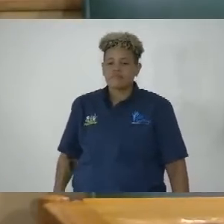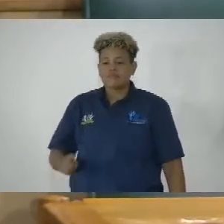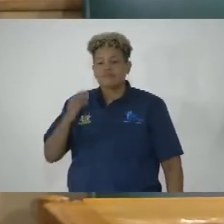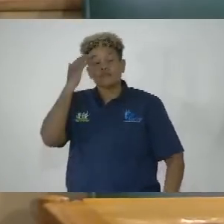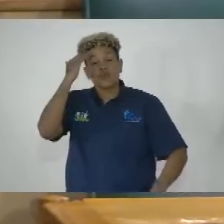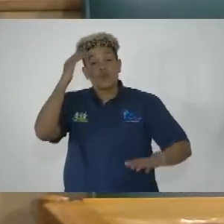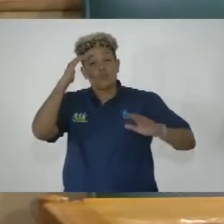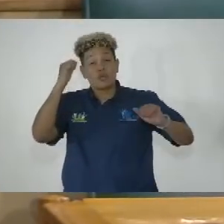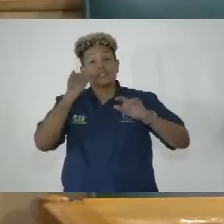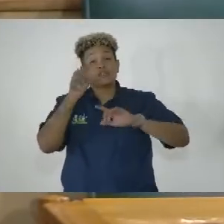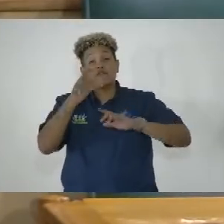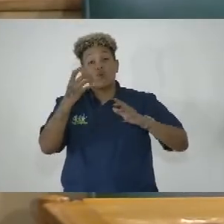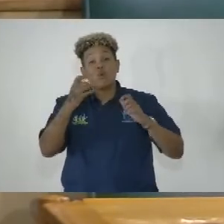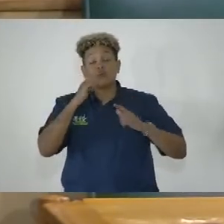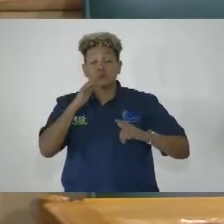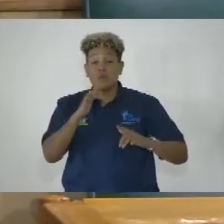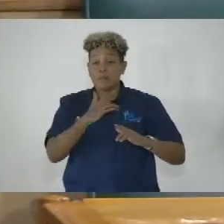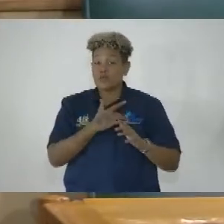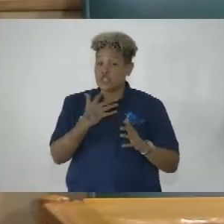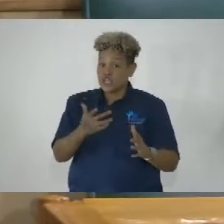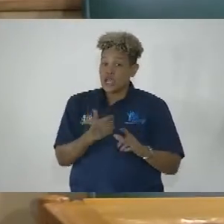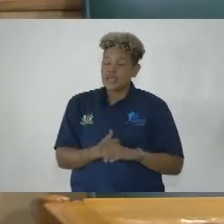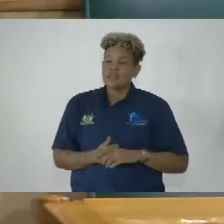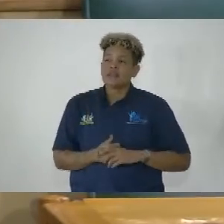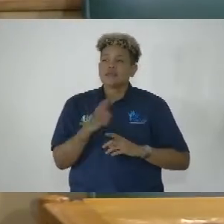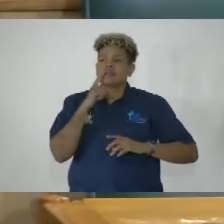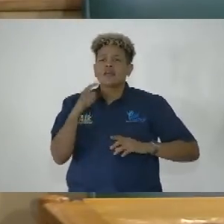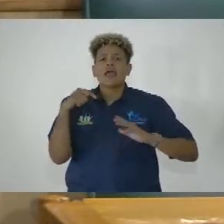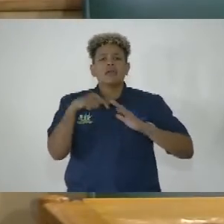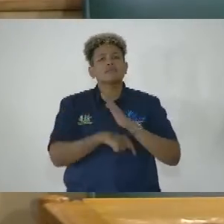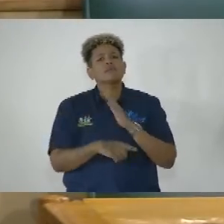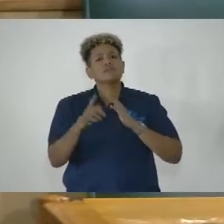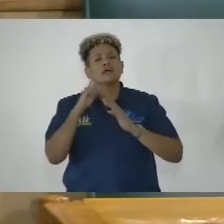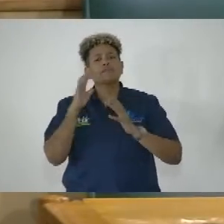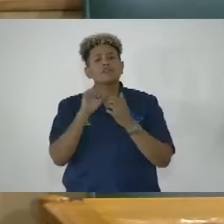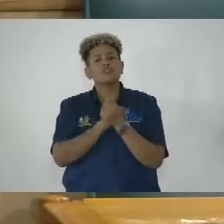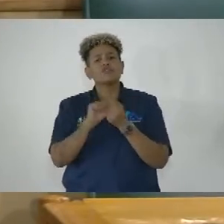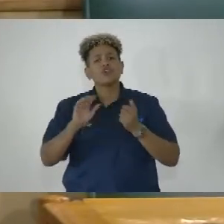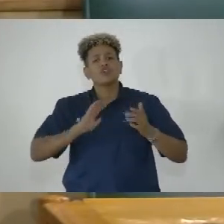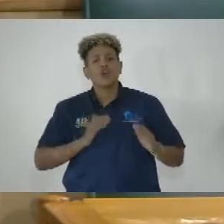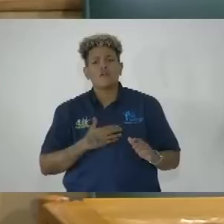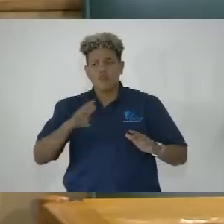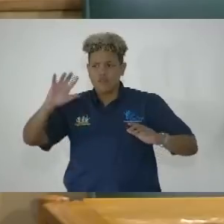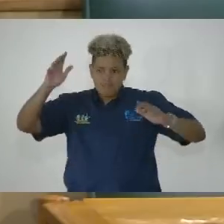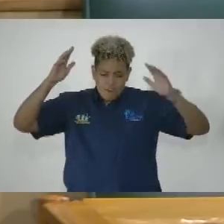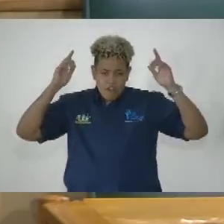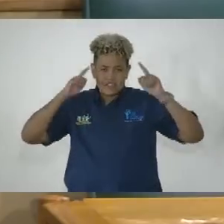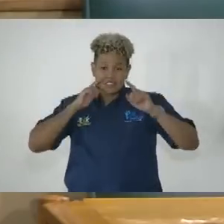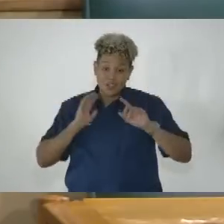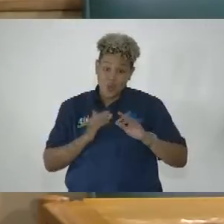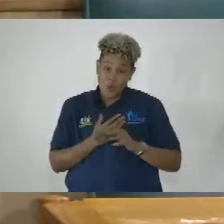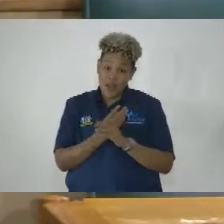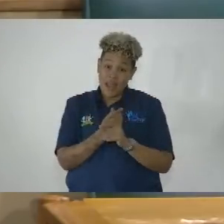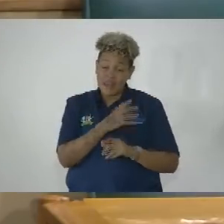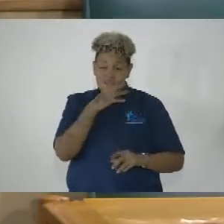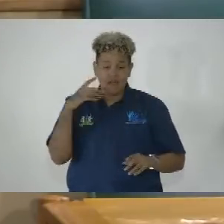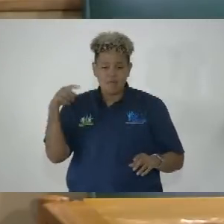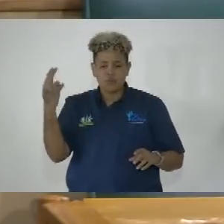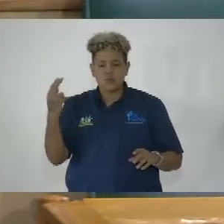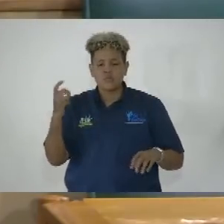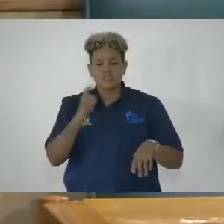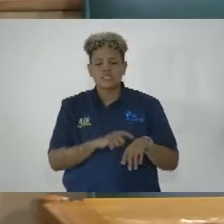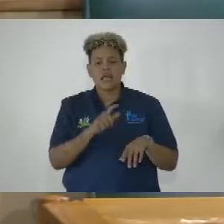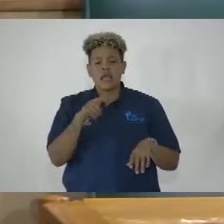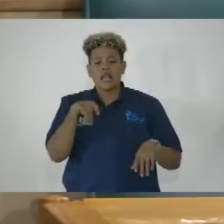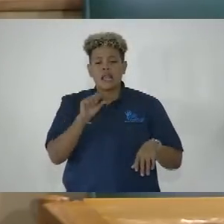President, if you want to appreciate the extent of the destruction of our forests and farmlands, use the time-lapse